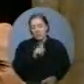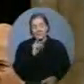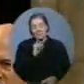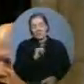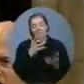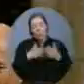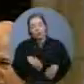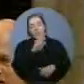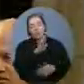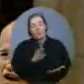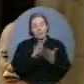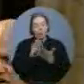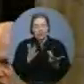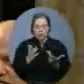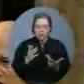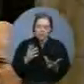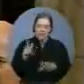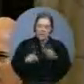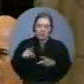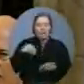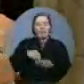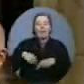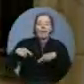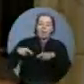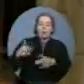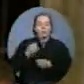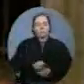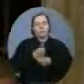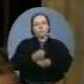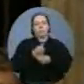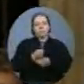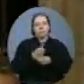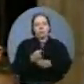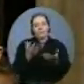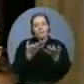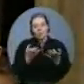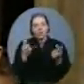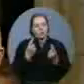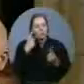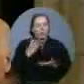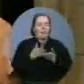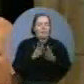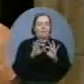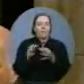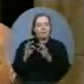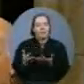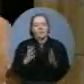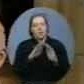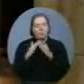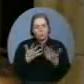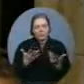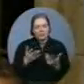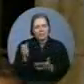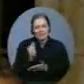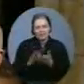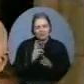demanding action for their families and for their communities. What we need is some loan guarantees. What we need is a strategy to create markets in the